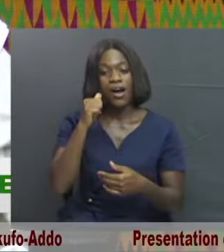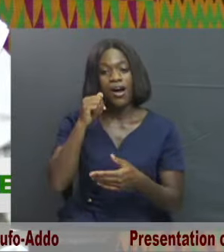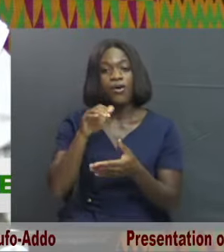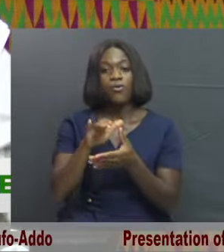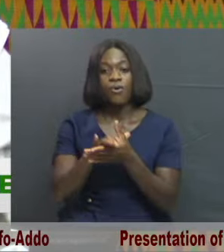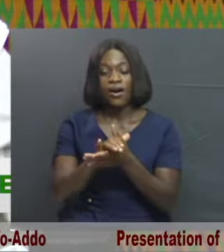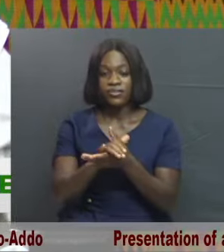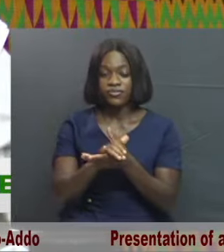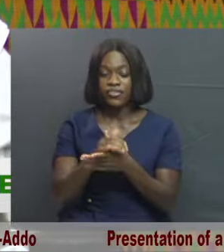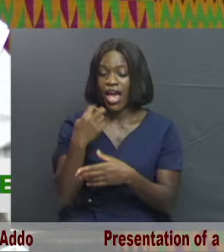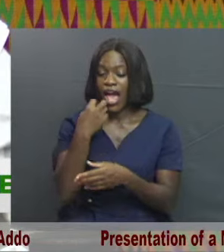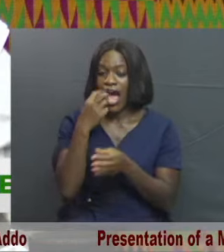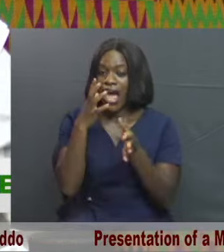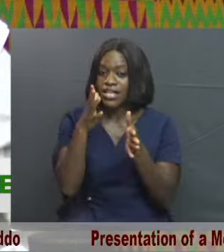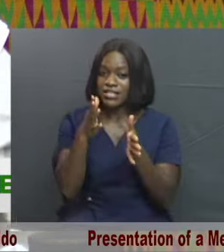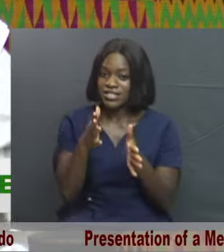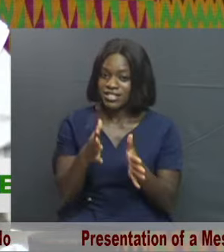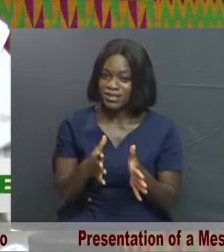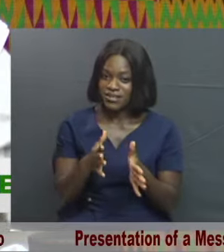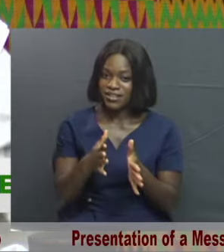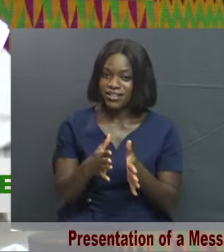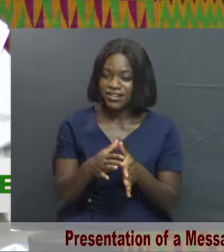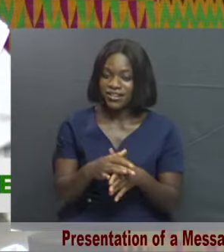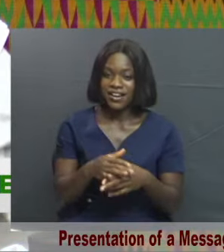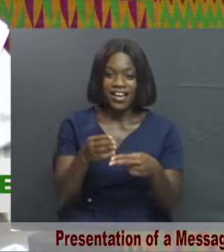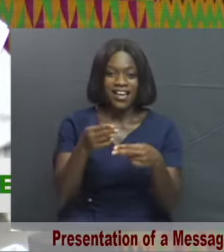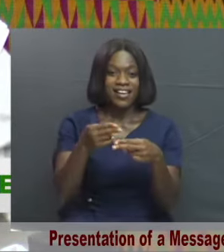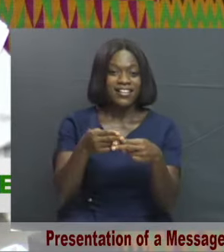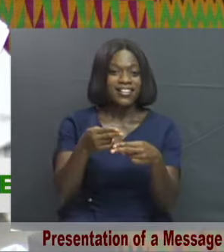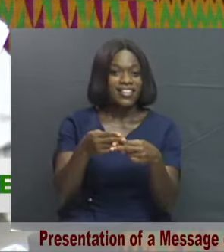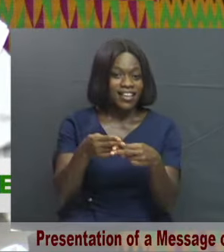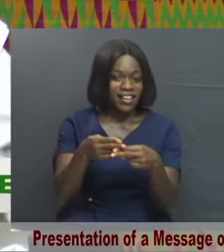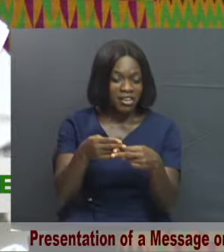of the speaker Her